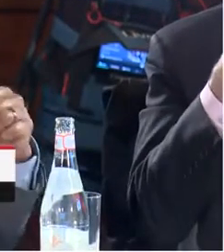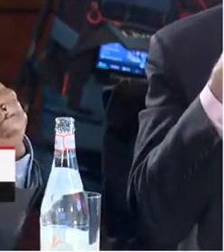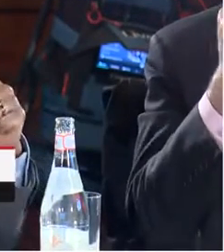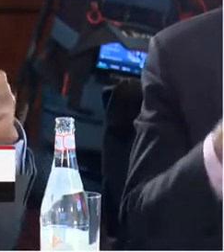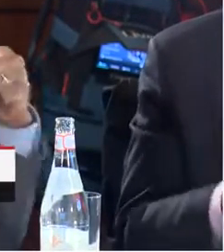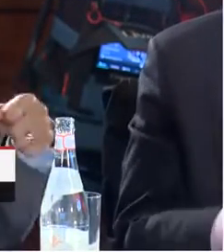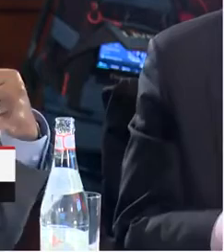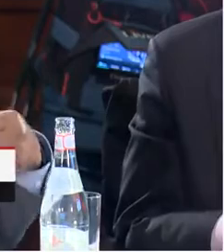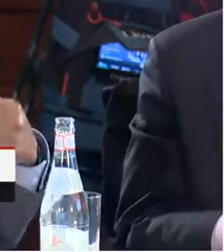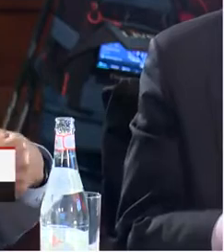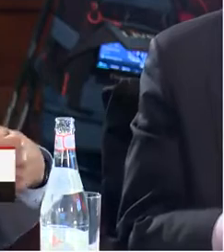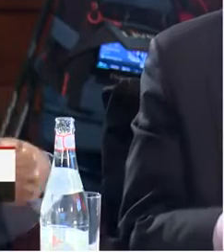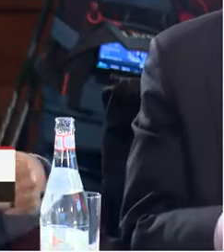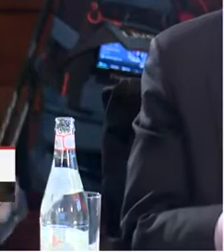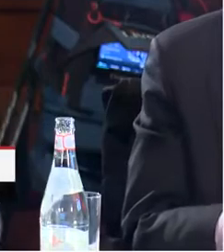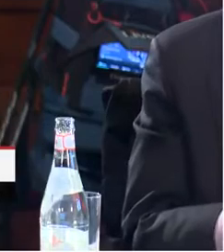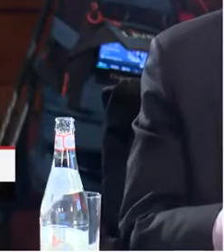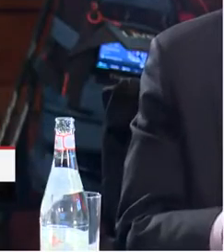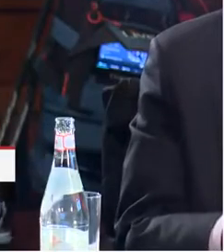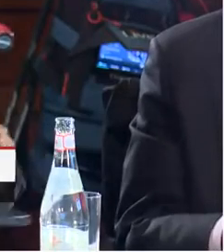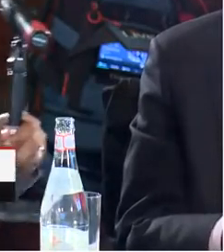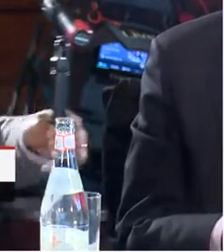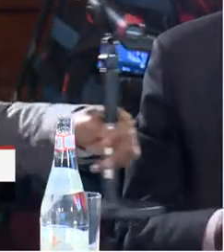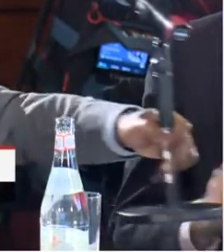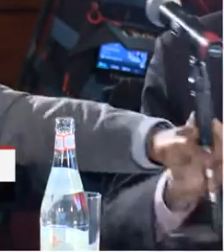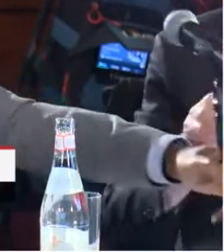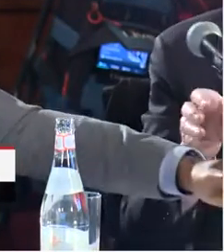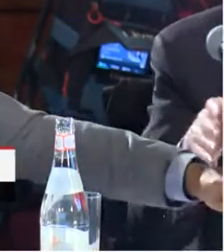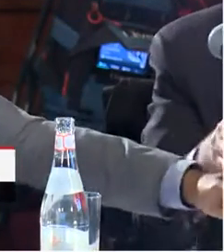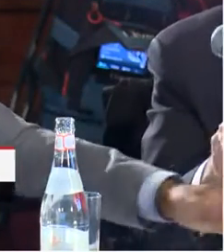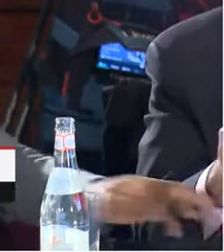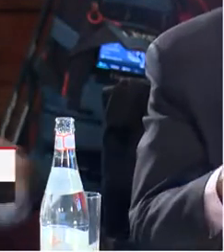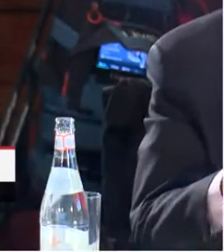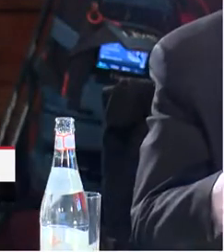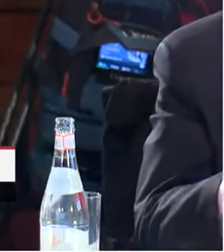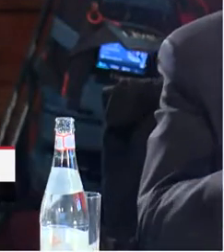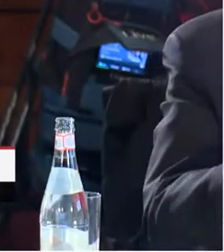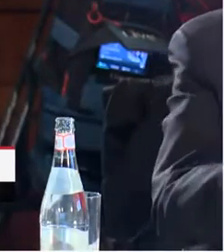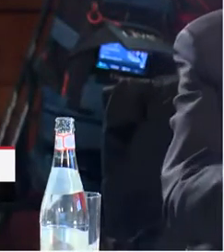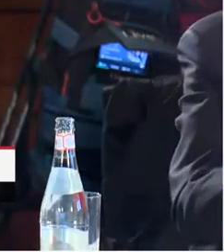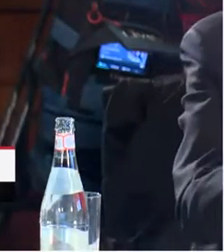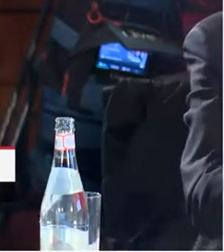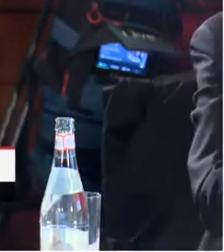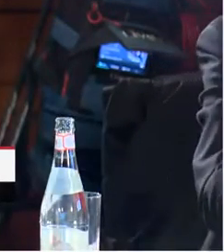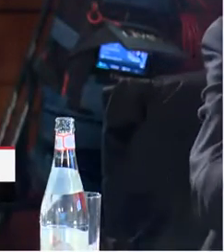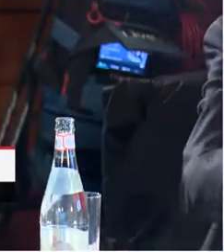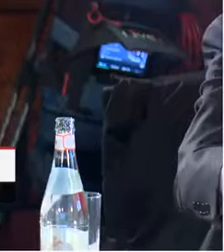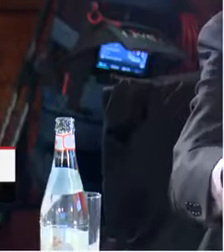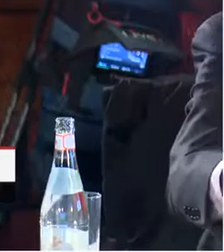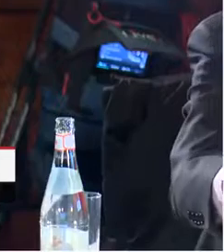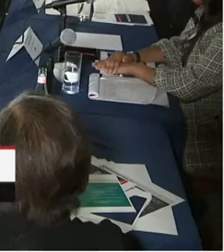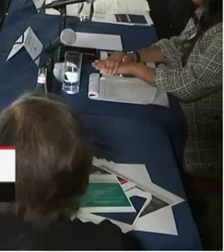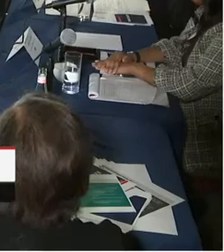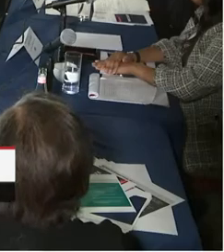got and how the executive is thinking about it. Last question, Charles Allen.